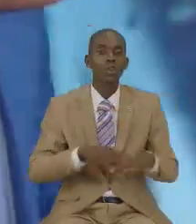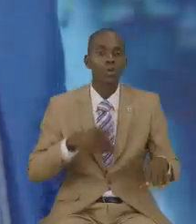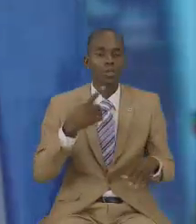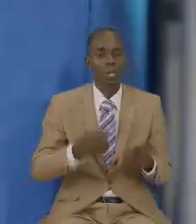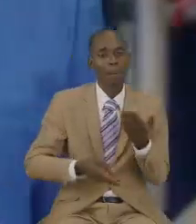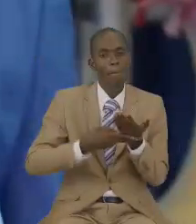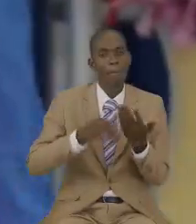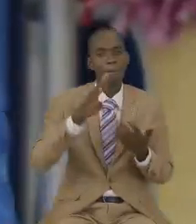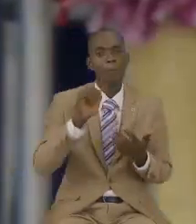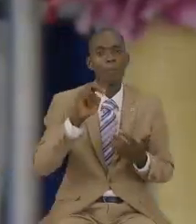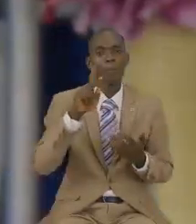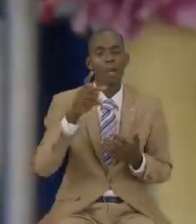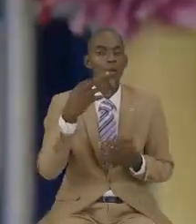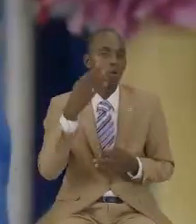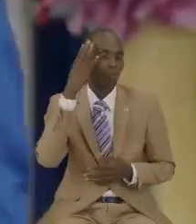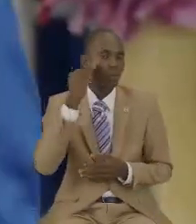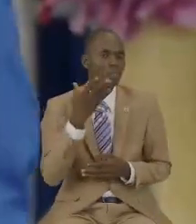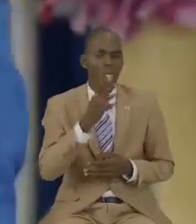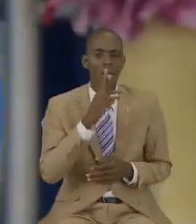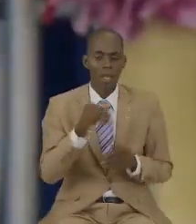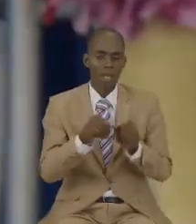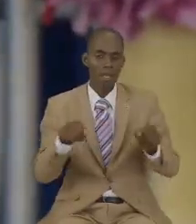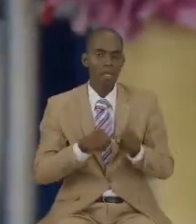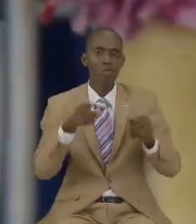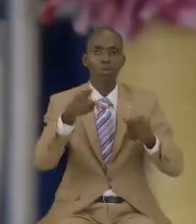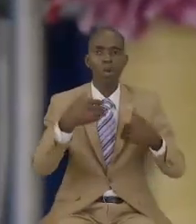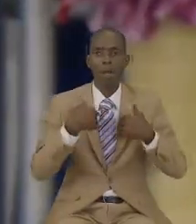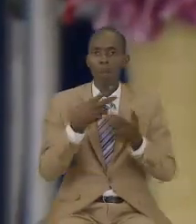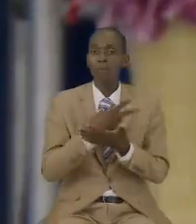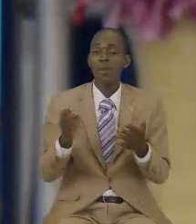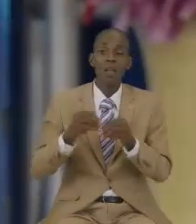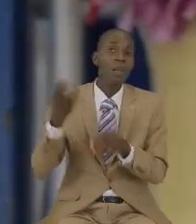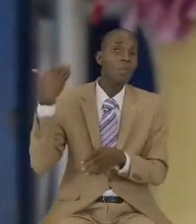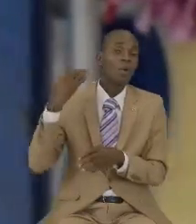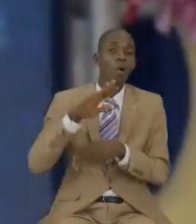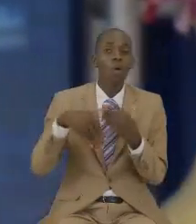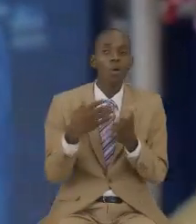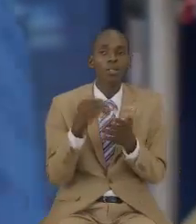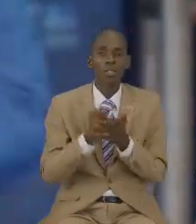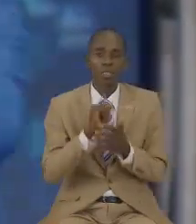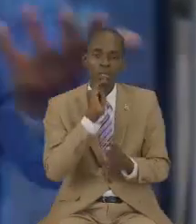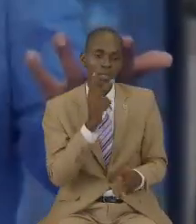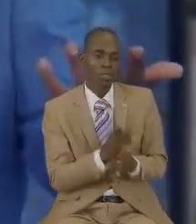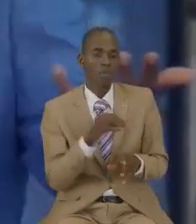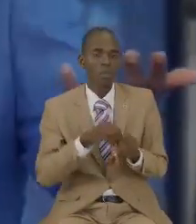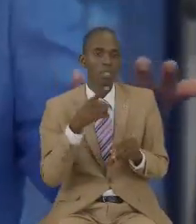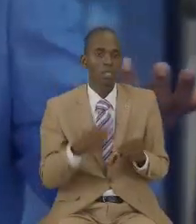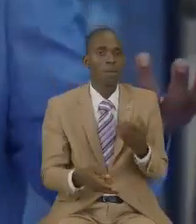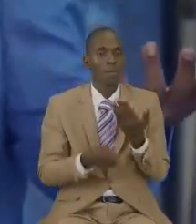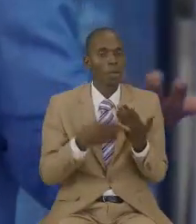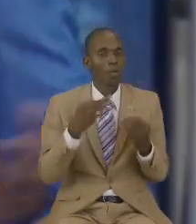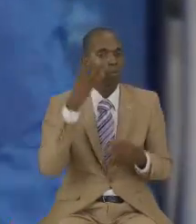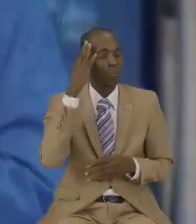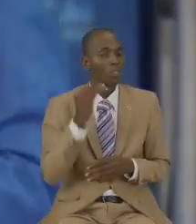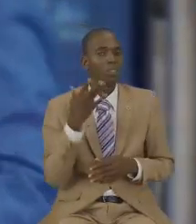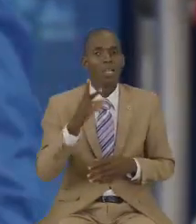are areas you have failed in the past. All that is deposited in the bank. There are areas you have